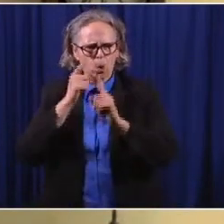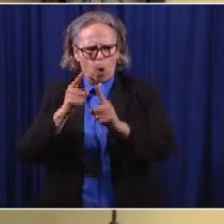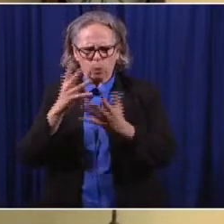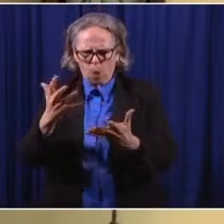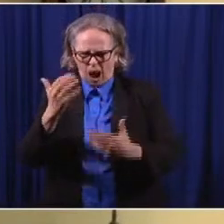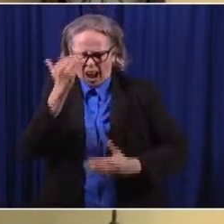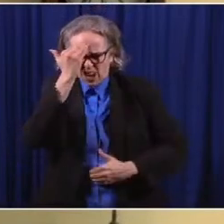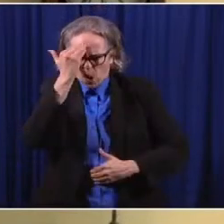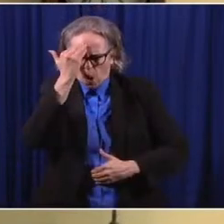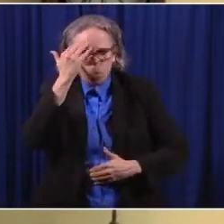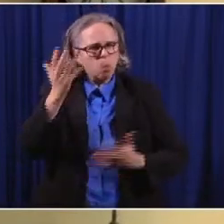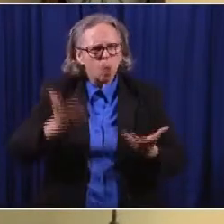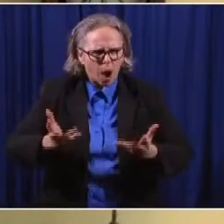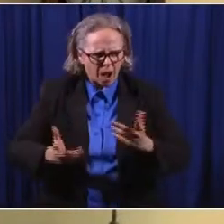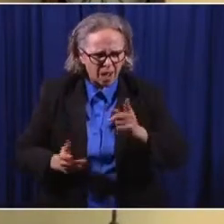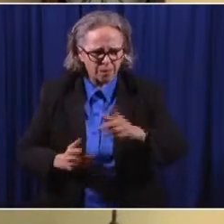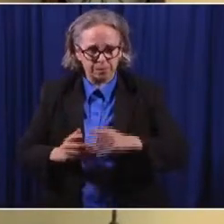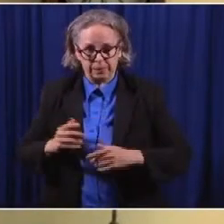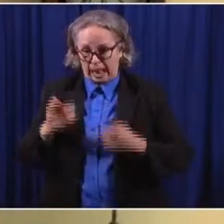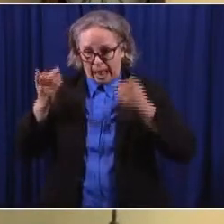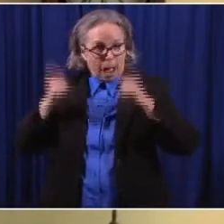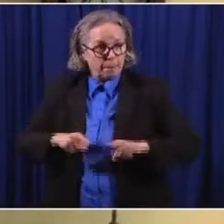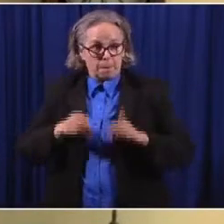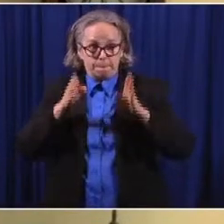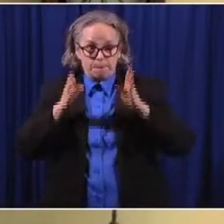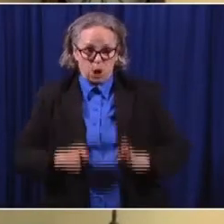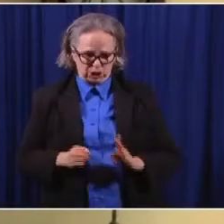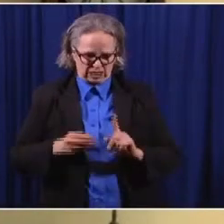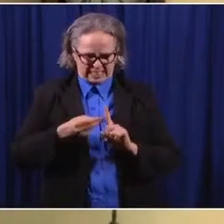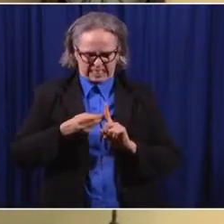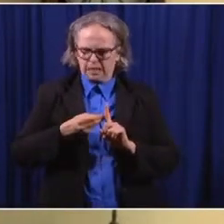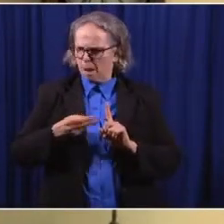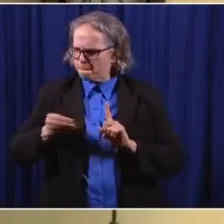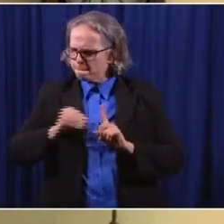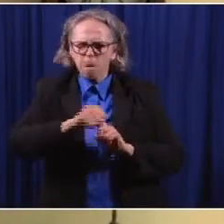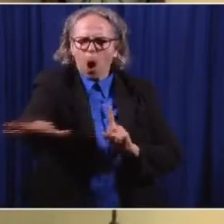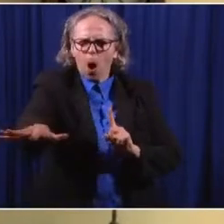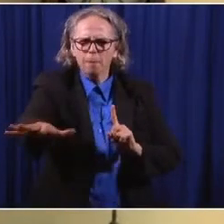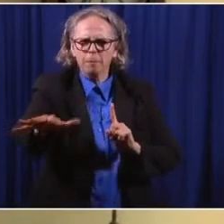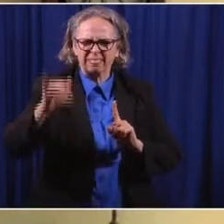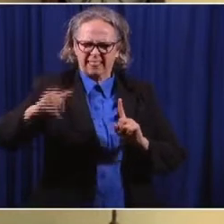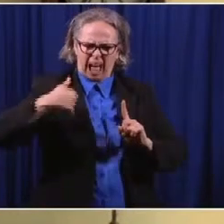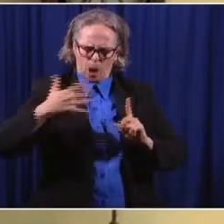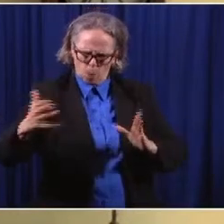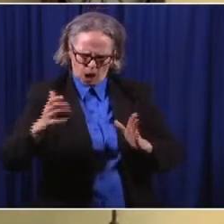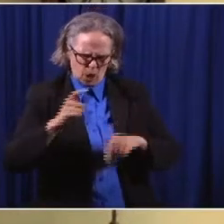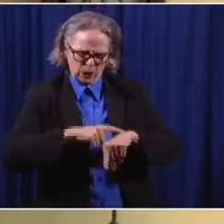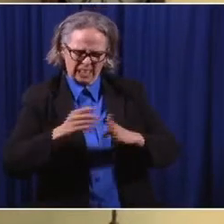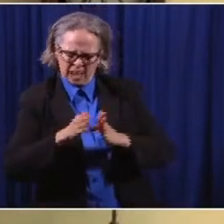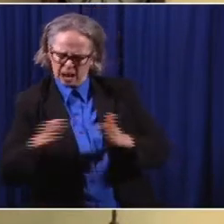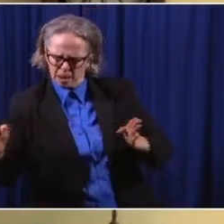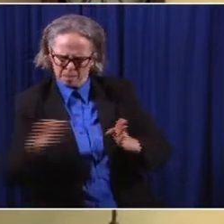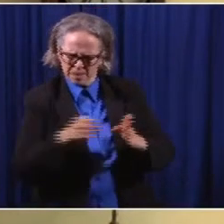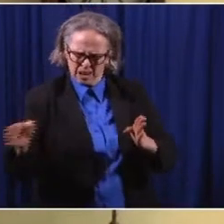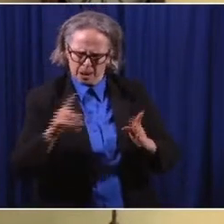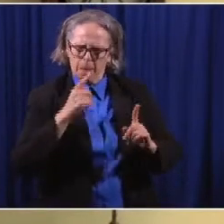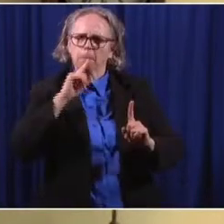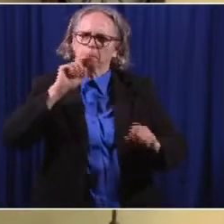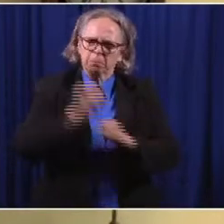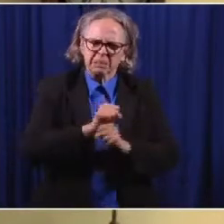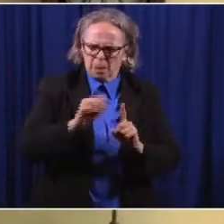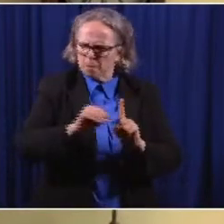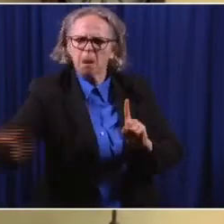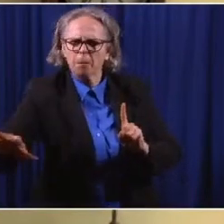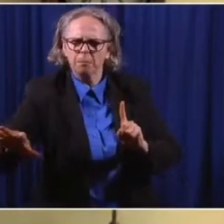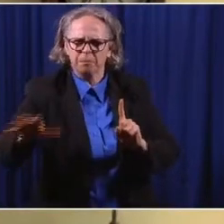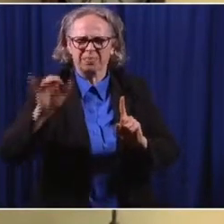confine them or separate them from people only during that period of time. But I've asked my team, and we can talk